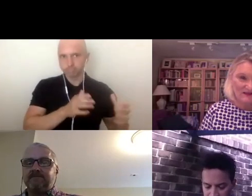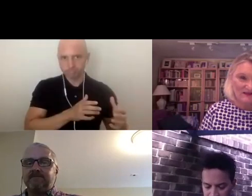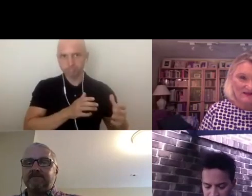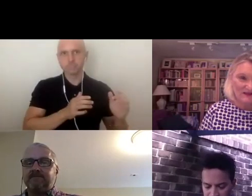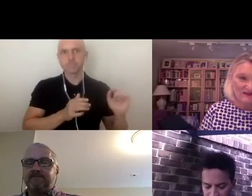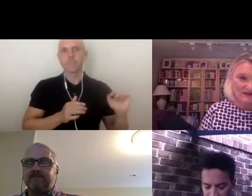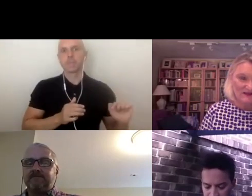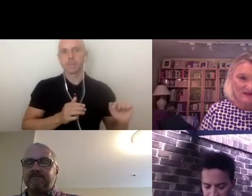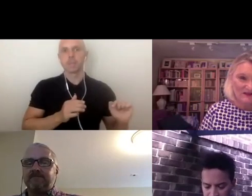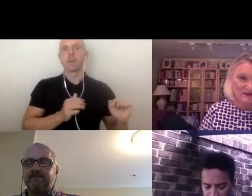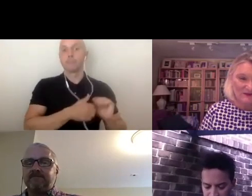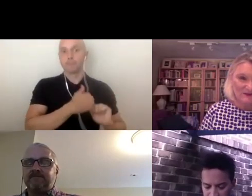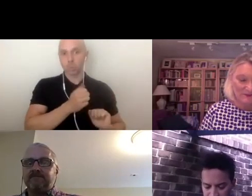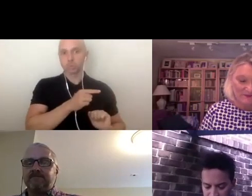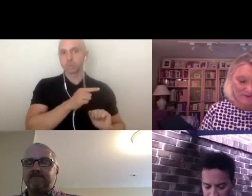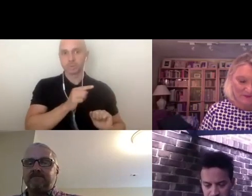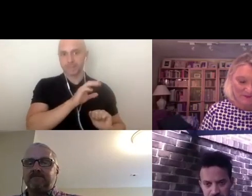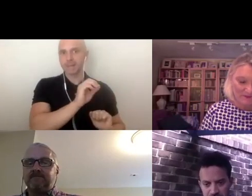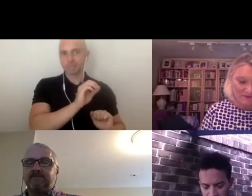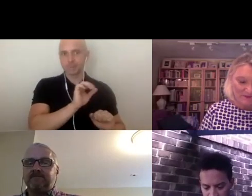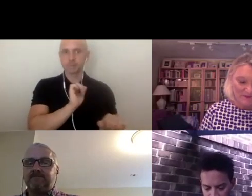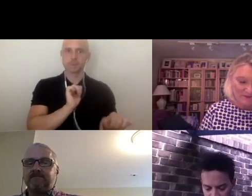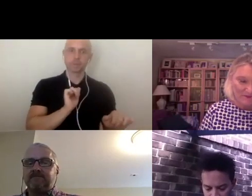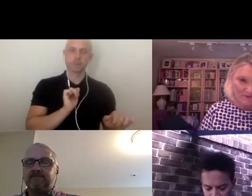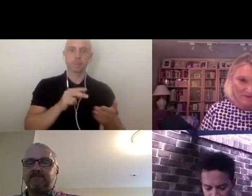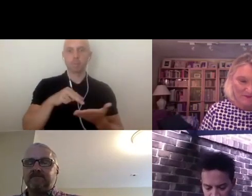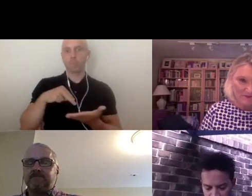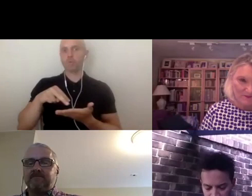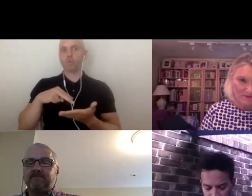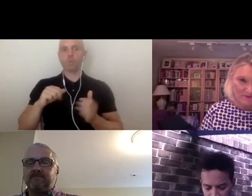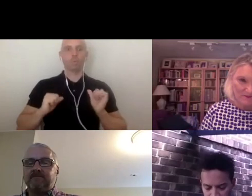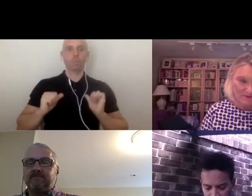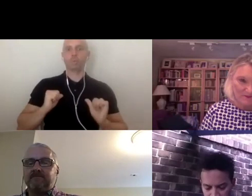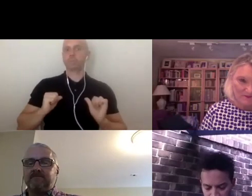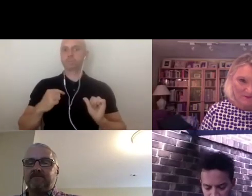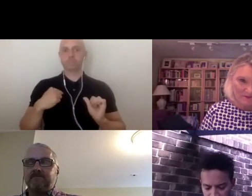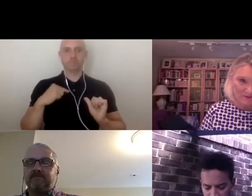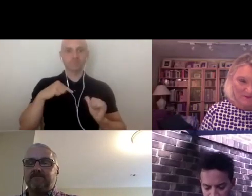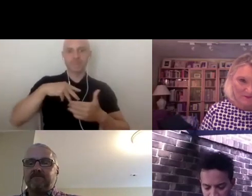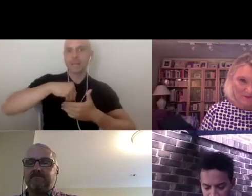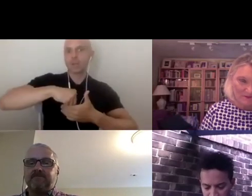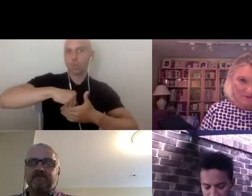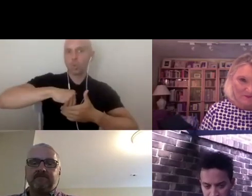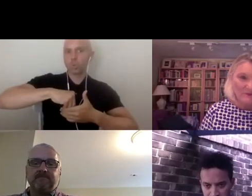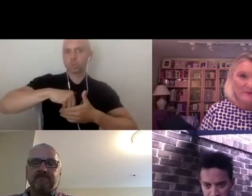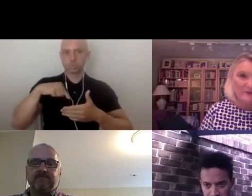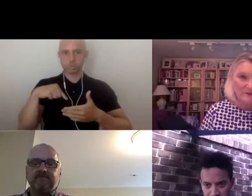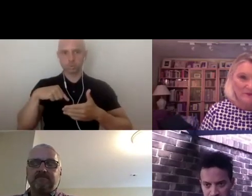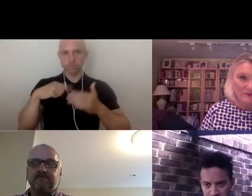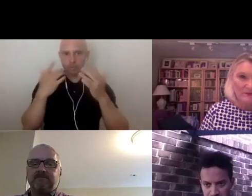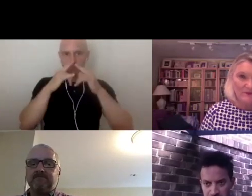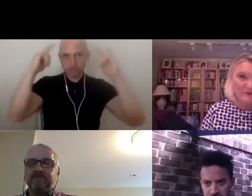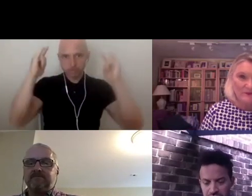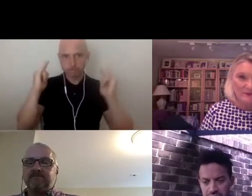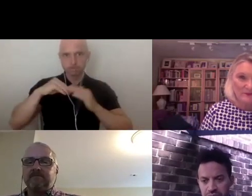of companies who are used to performing indoors, there's a lot of concern, obviously, that there are few viable opportunities for engaging